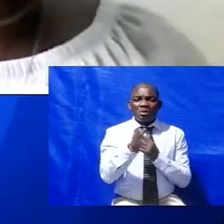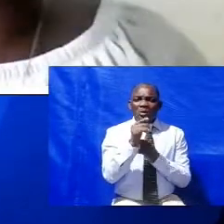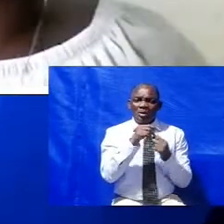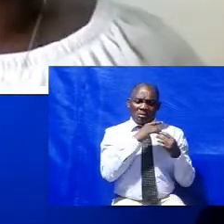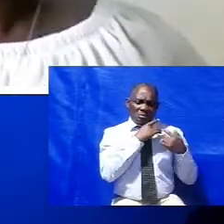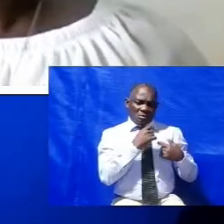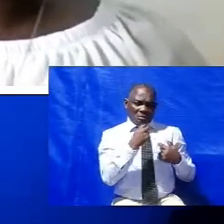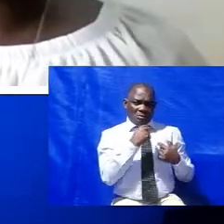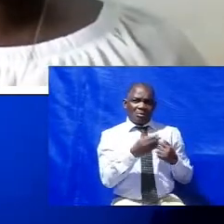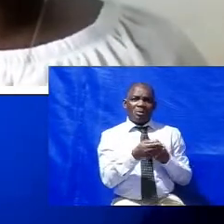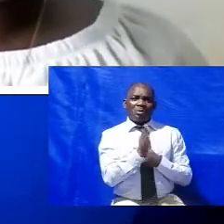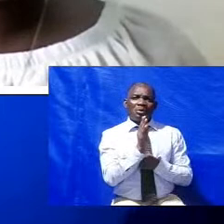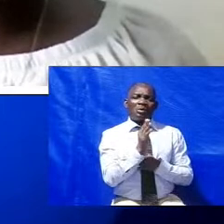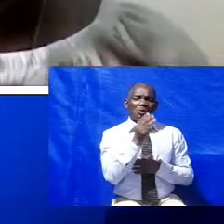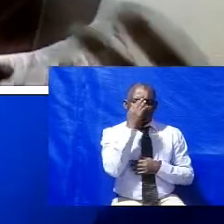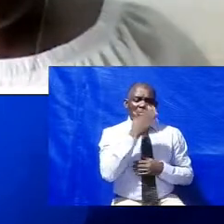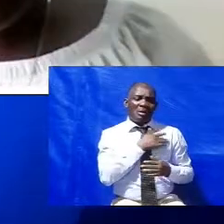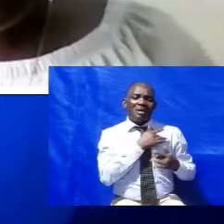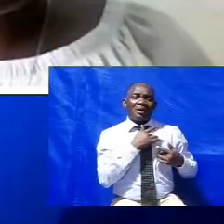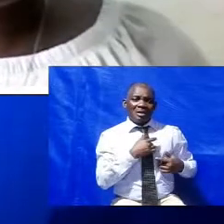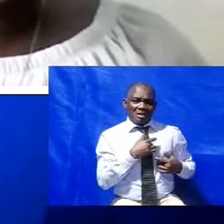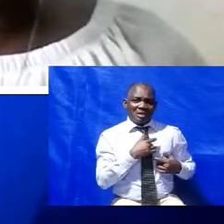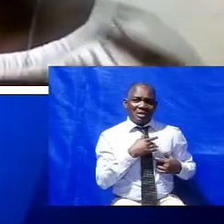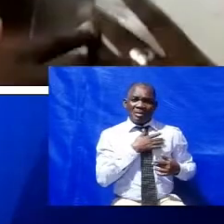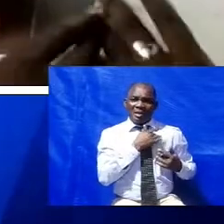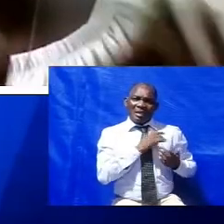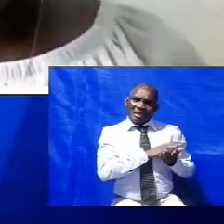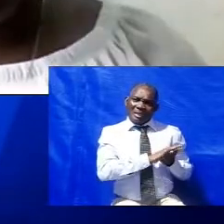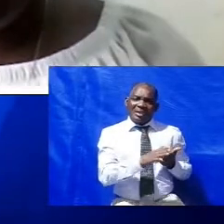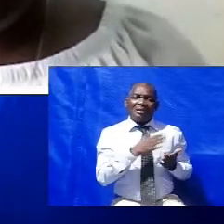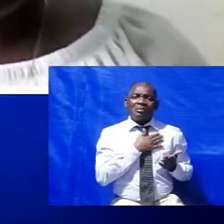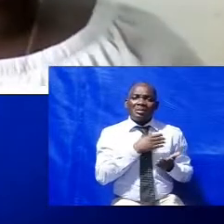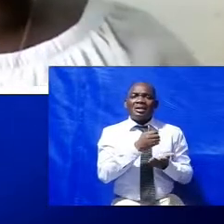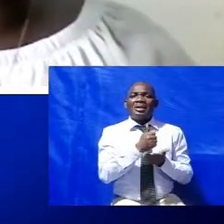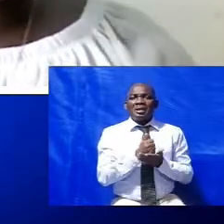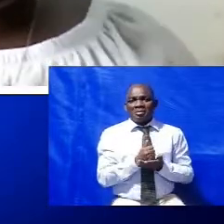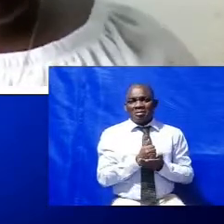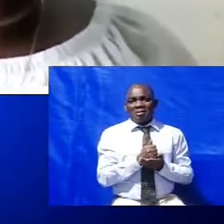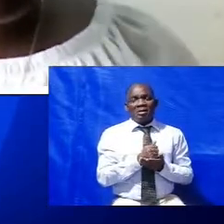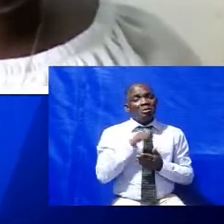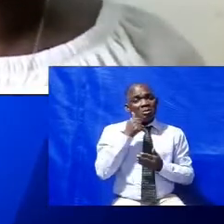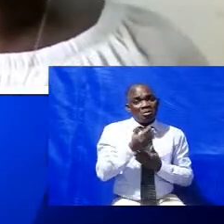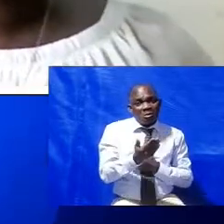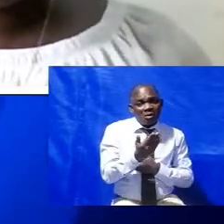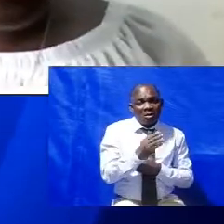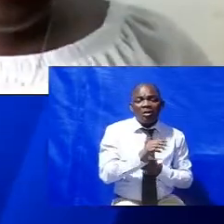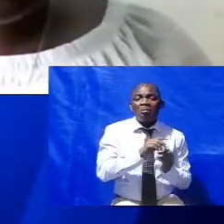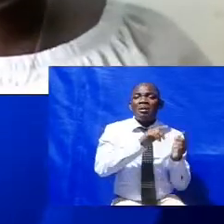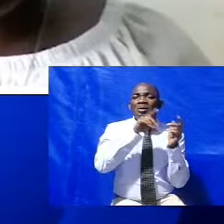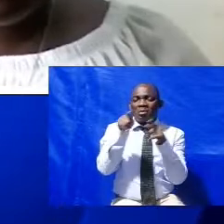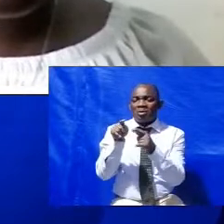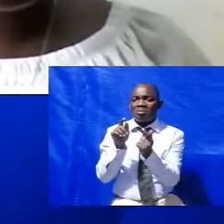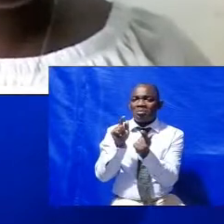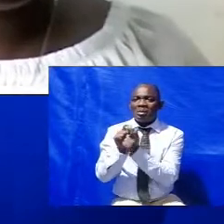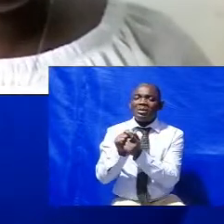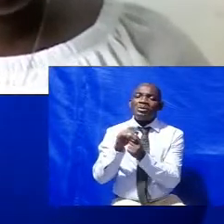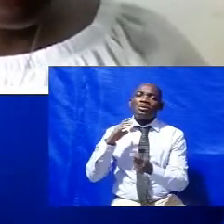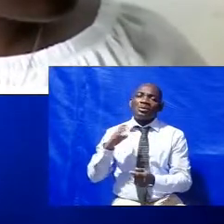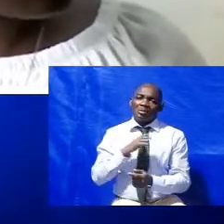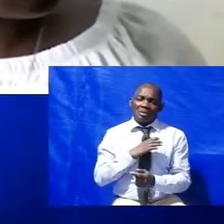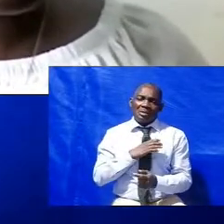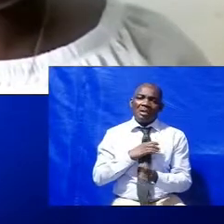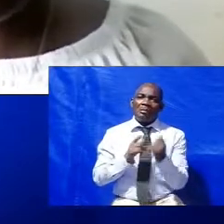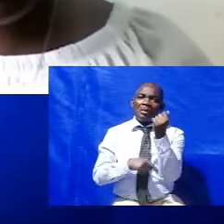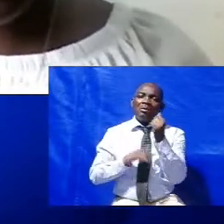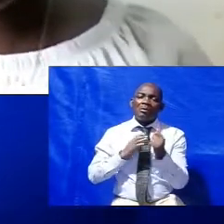he looks at the heart. Yeah. So I told God, you know my heart, you know what was going on. So just help me. Tomorrow I have to face this